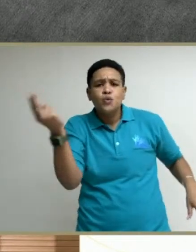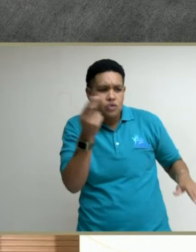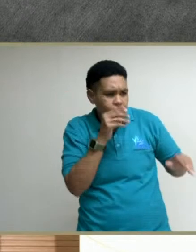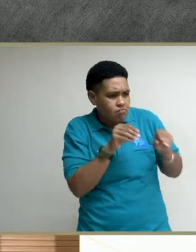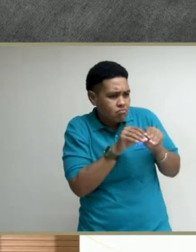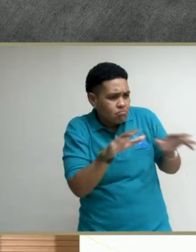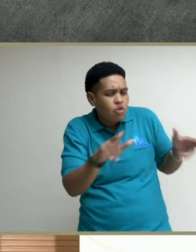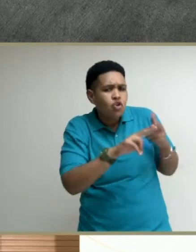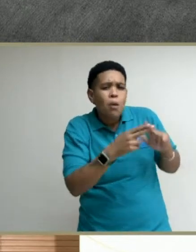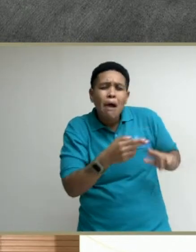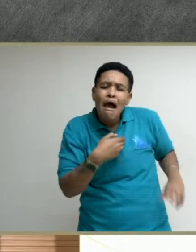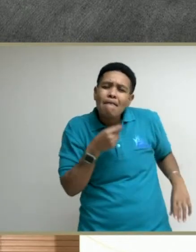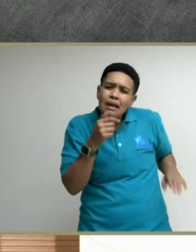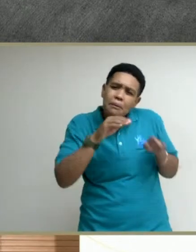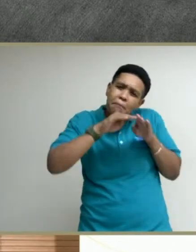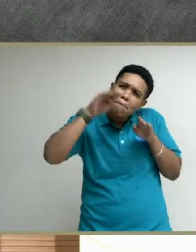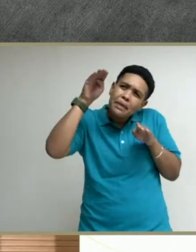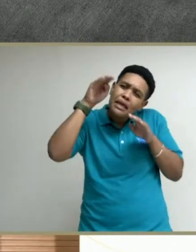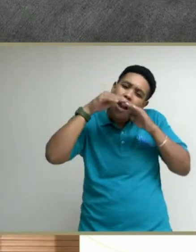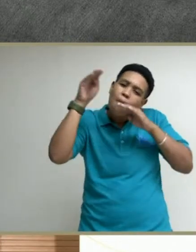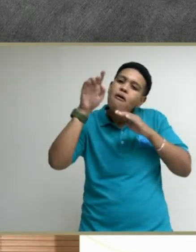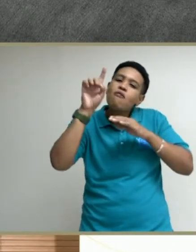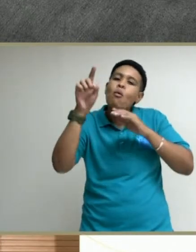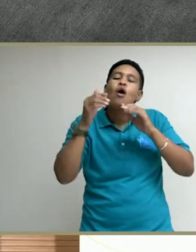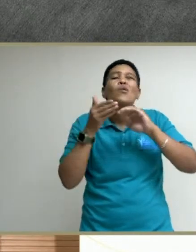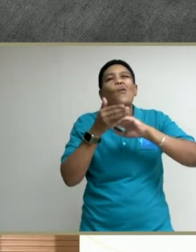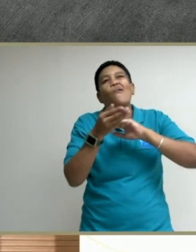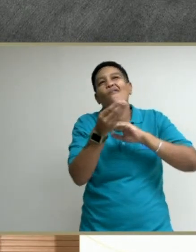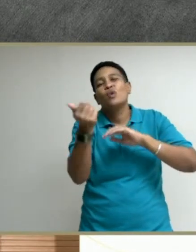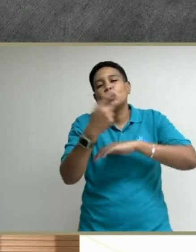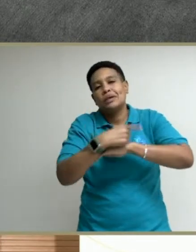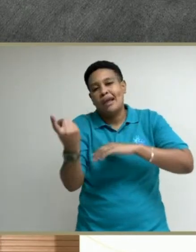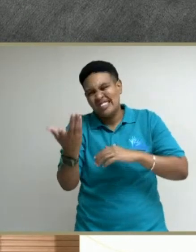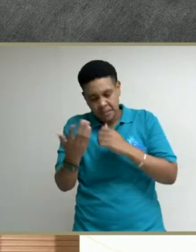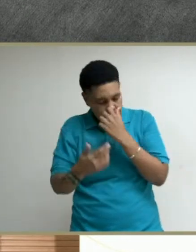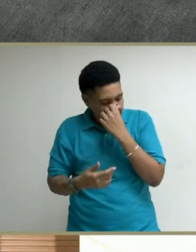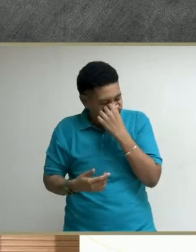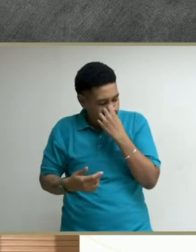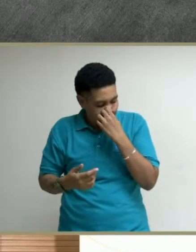bits of peaks above 1 over the last couple of days.